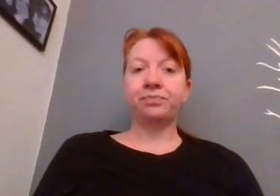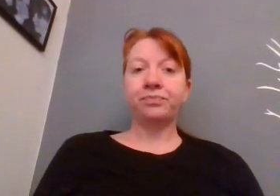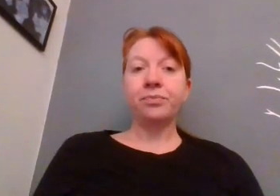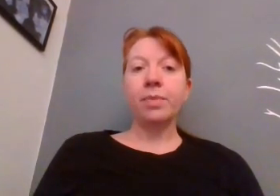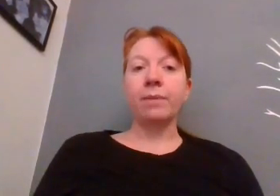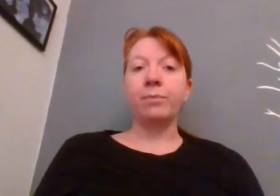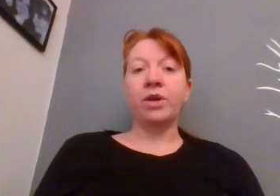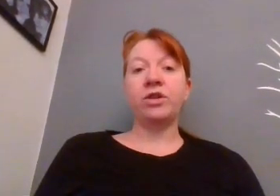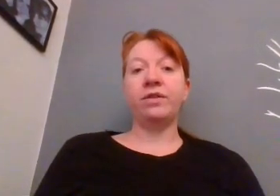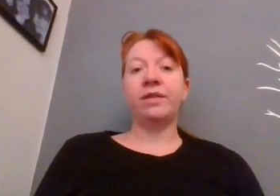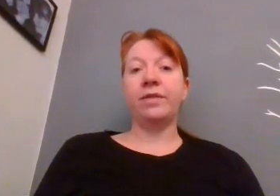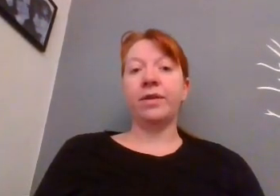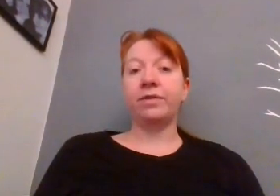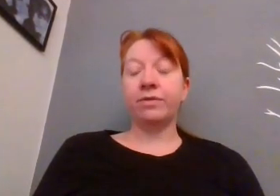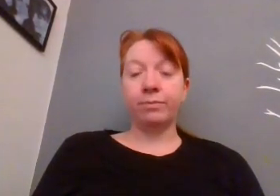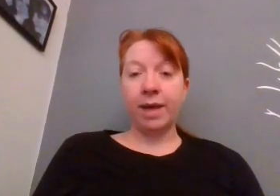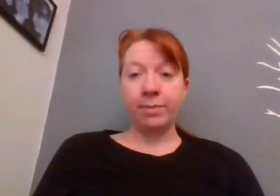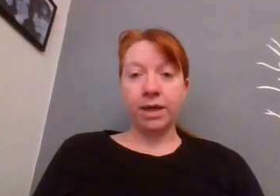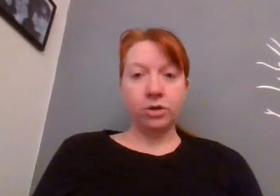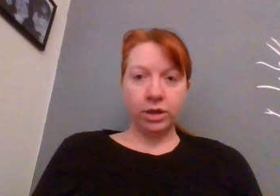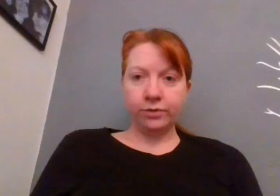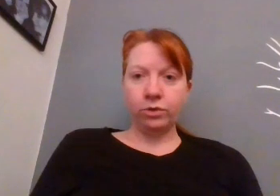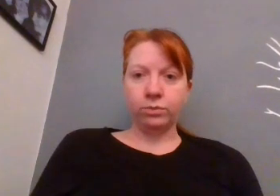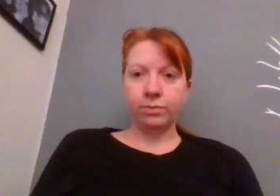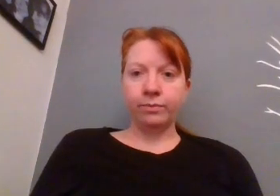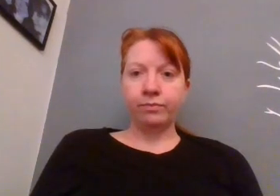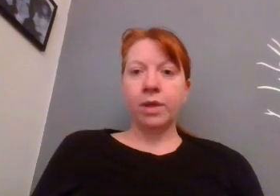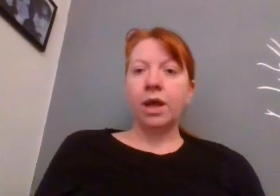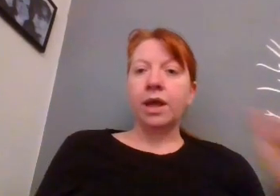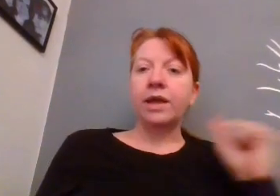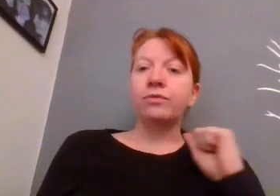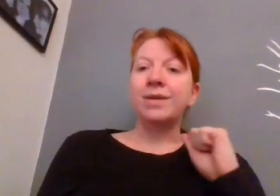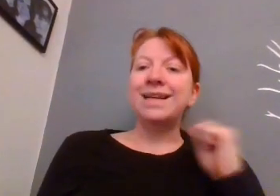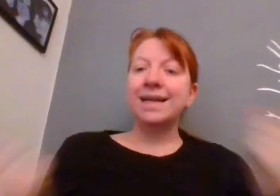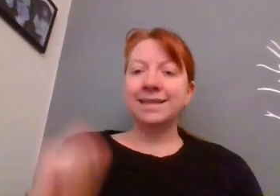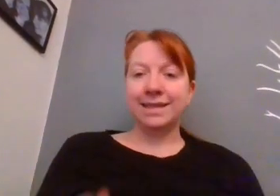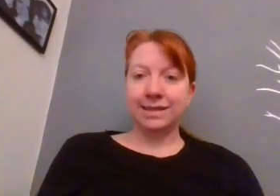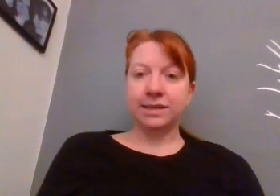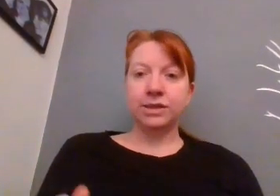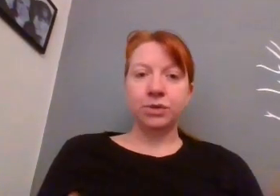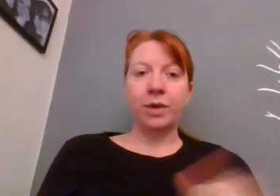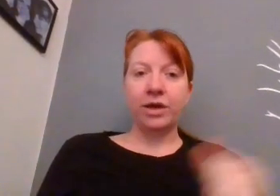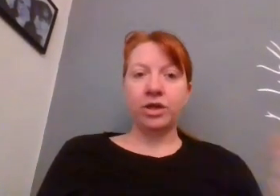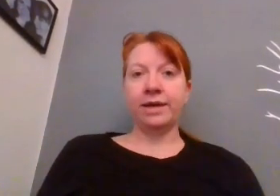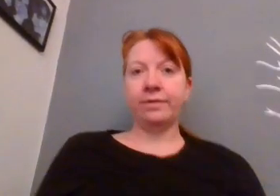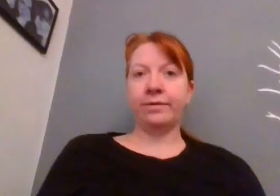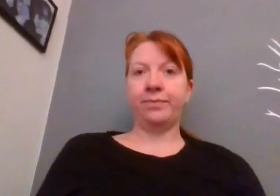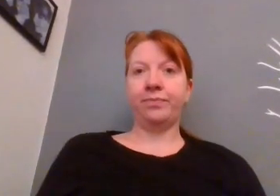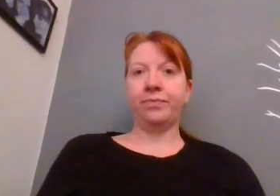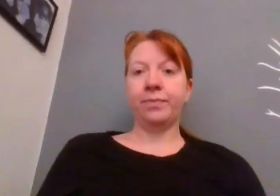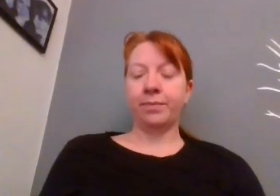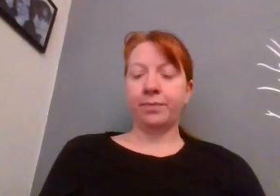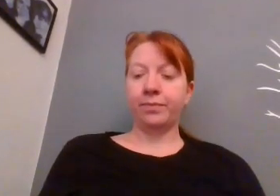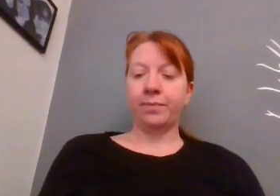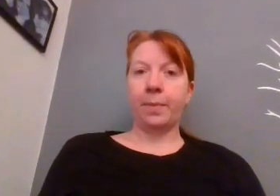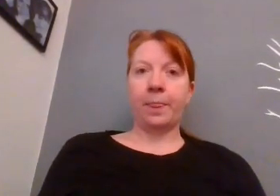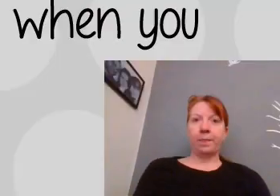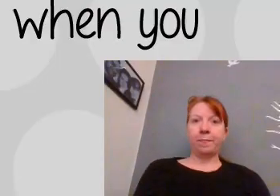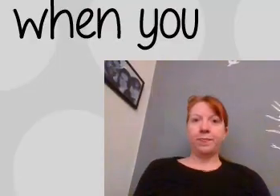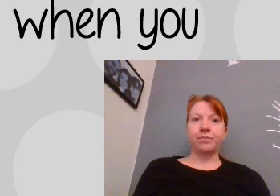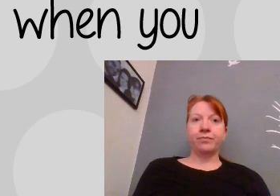short. But when she's near the baby, she is tall. It's related to where she is.